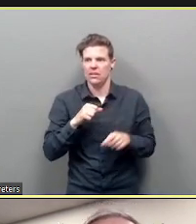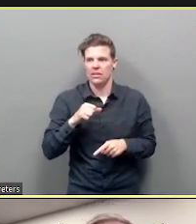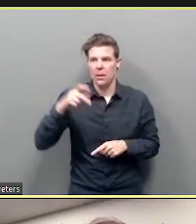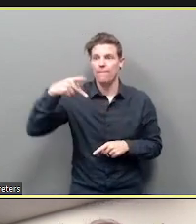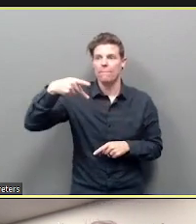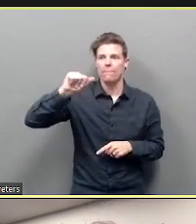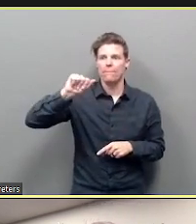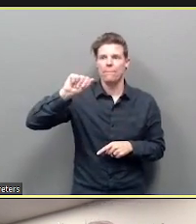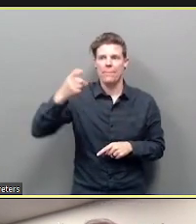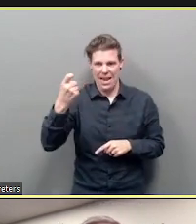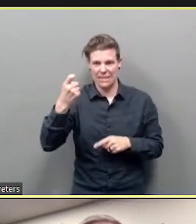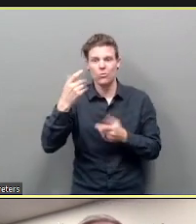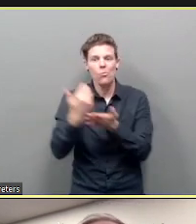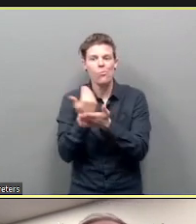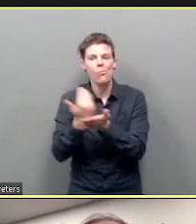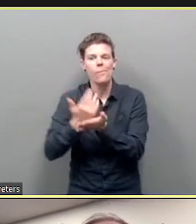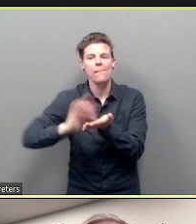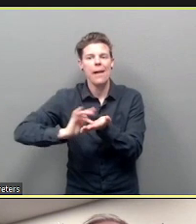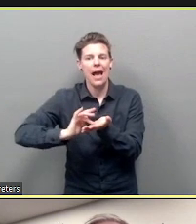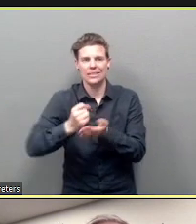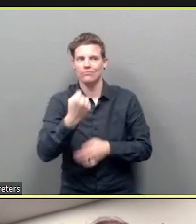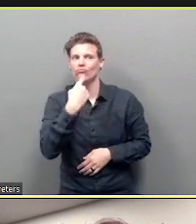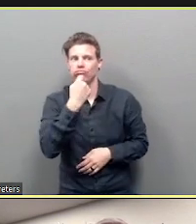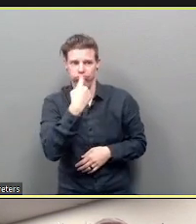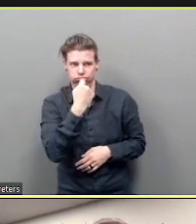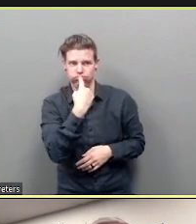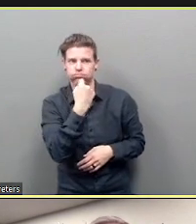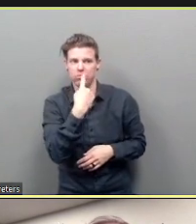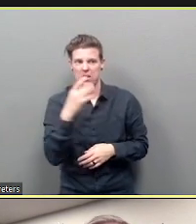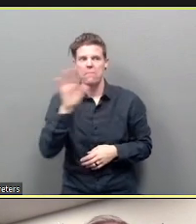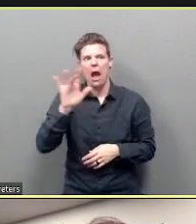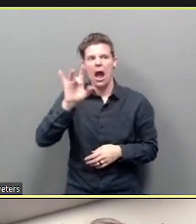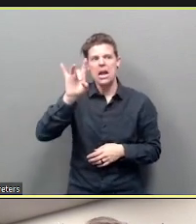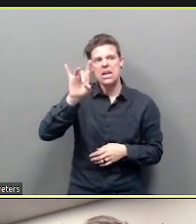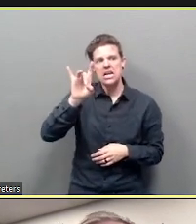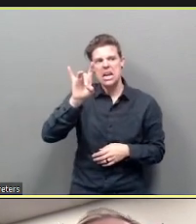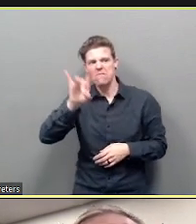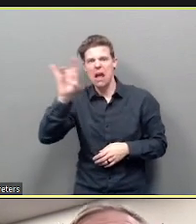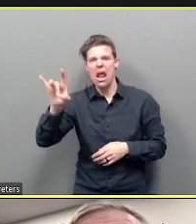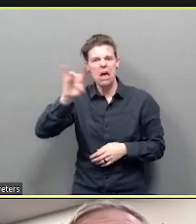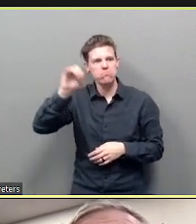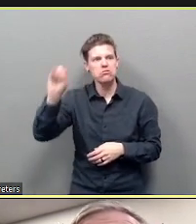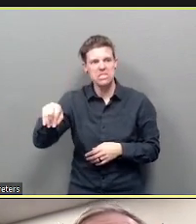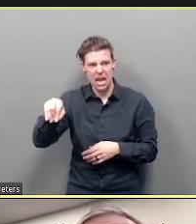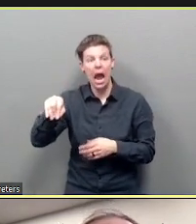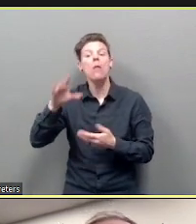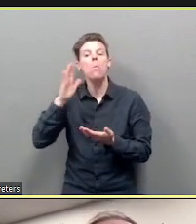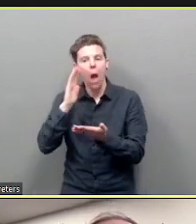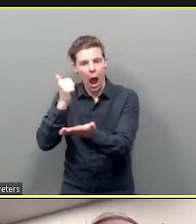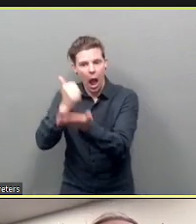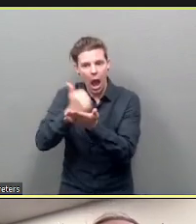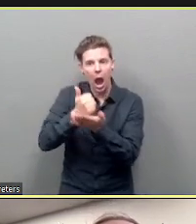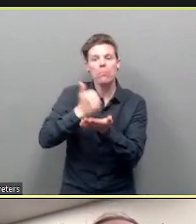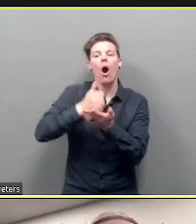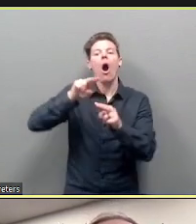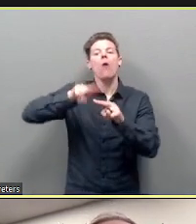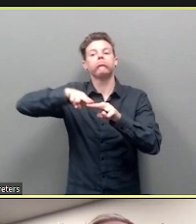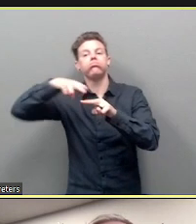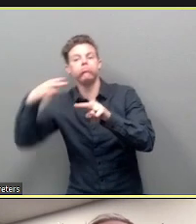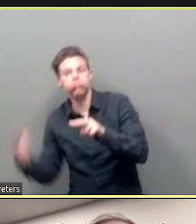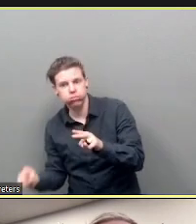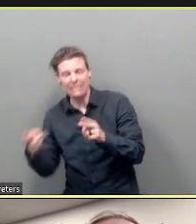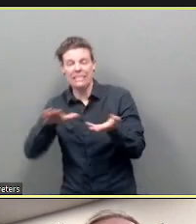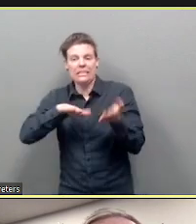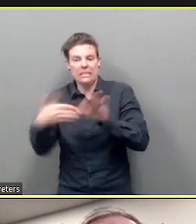agent, 88% reduction in hospitalization and death. You only have to take it for 5 days. It has to be